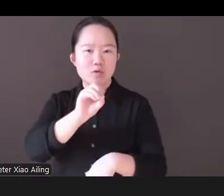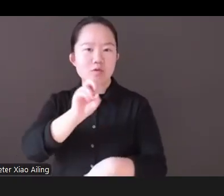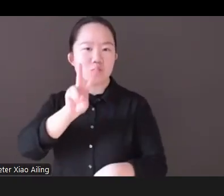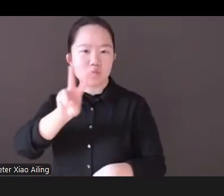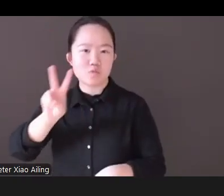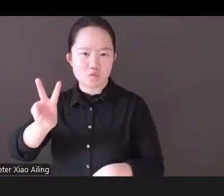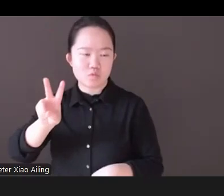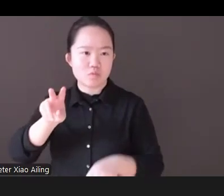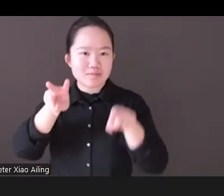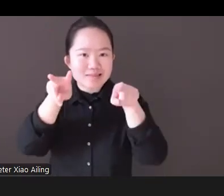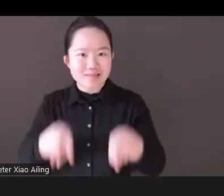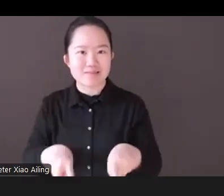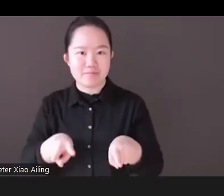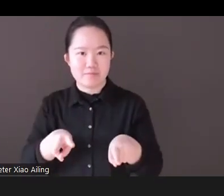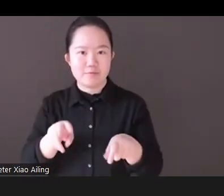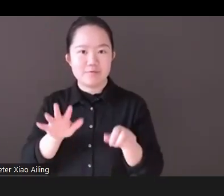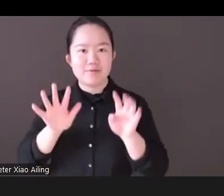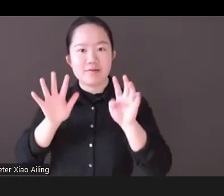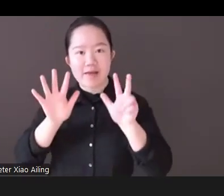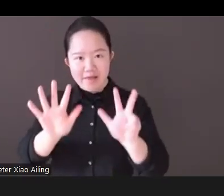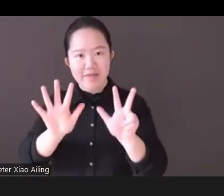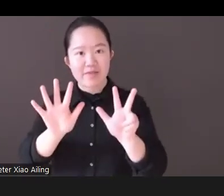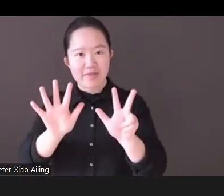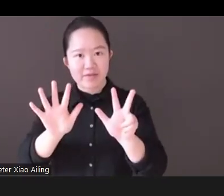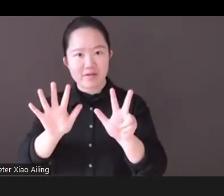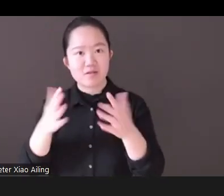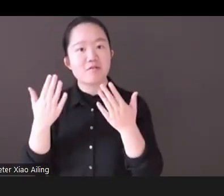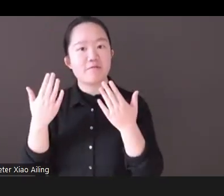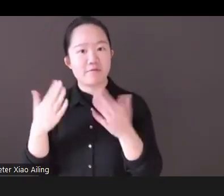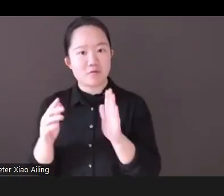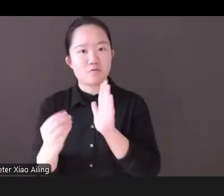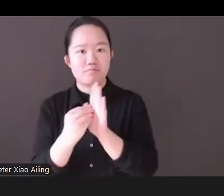main responsibility for the